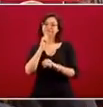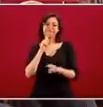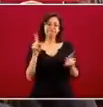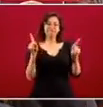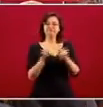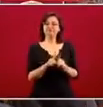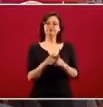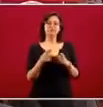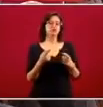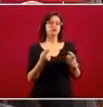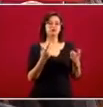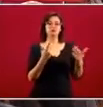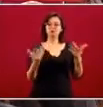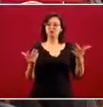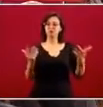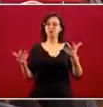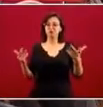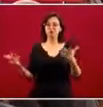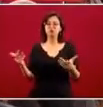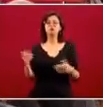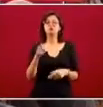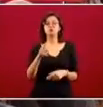chart.